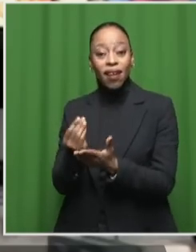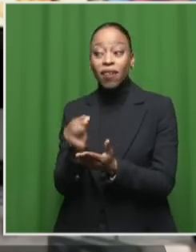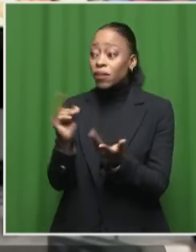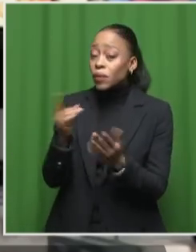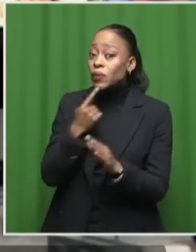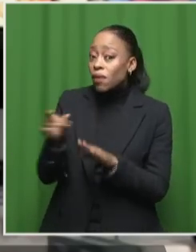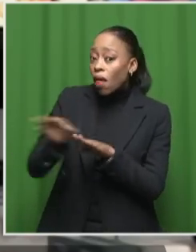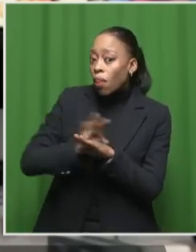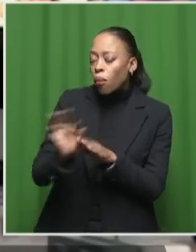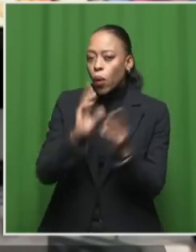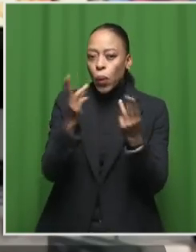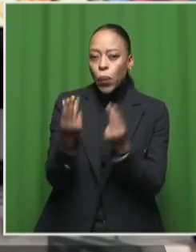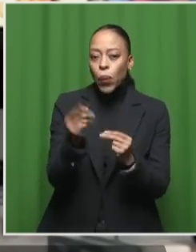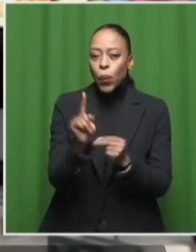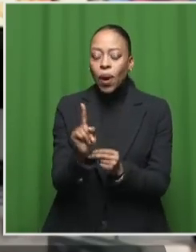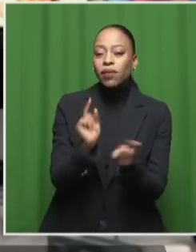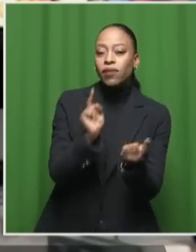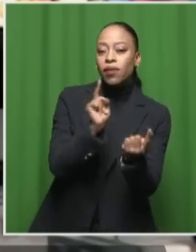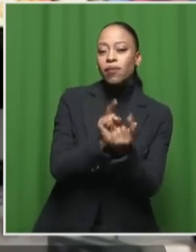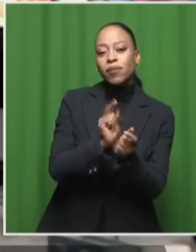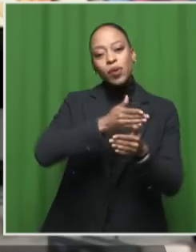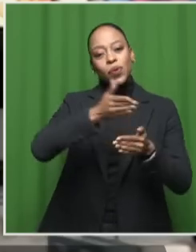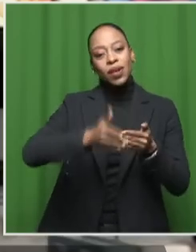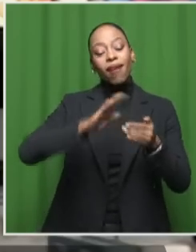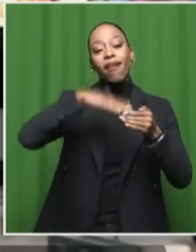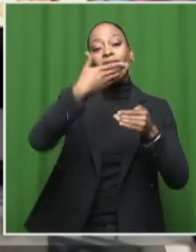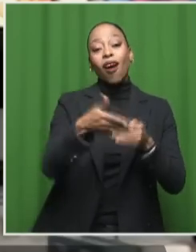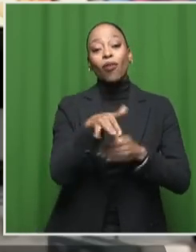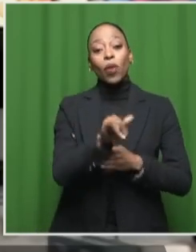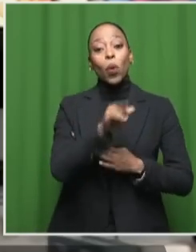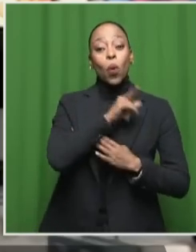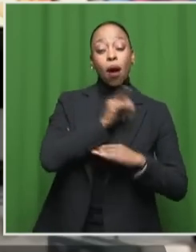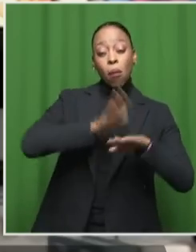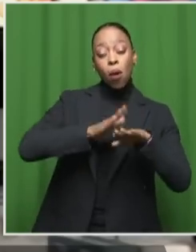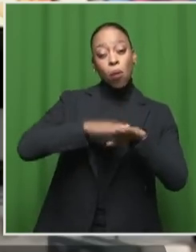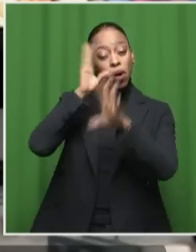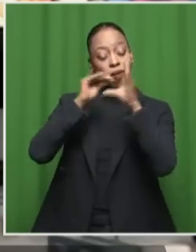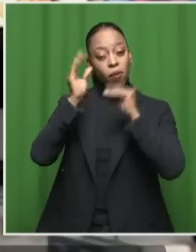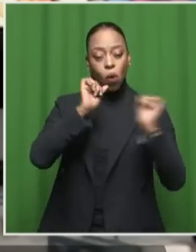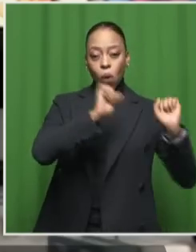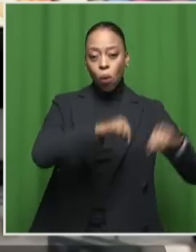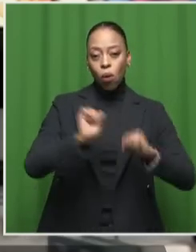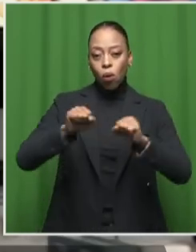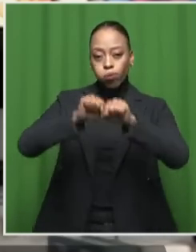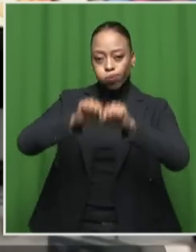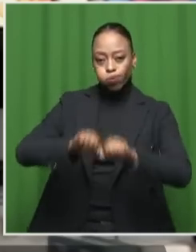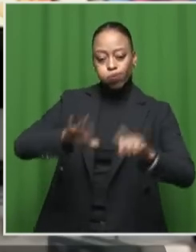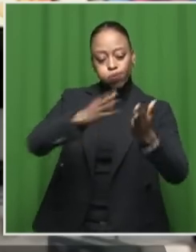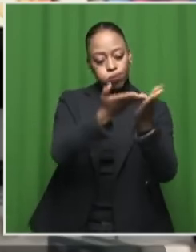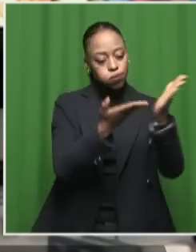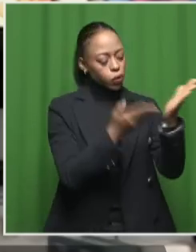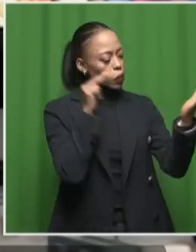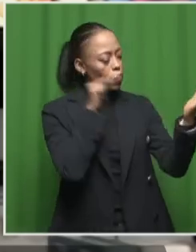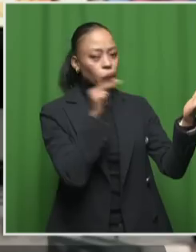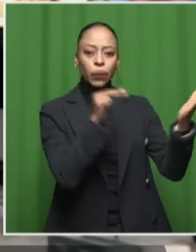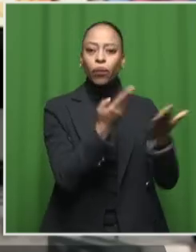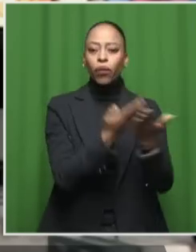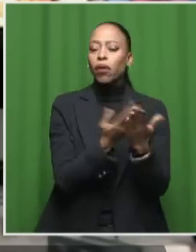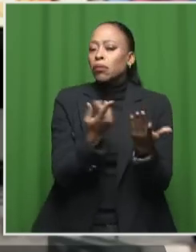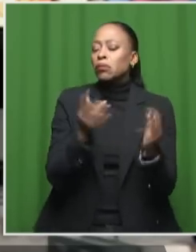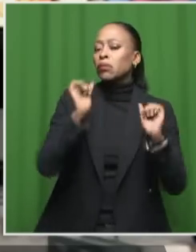over the weekend and beyond, because that's when the detail of the agreement will have to be resolved. And I'm